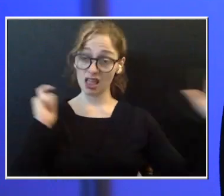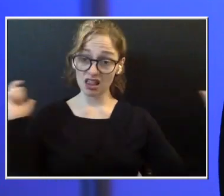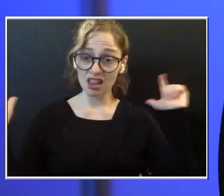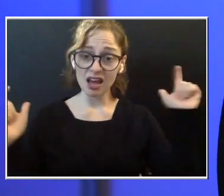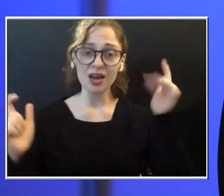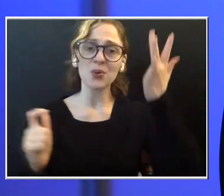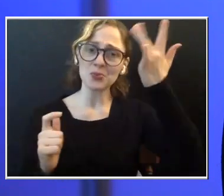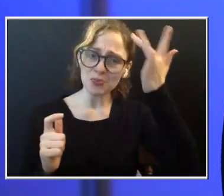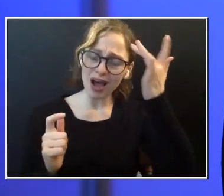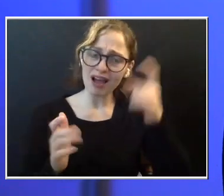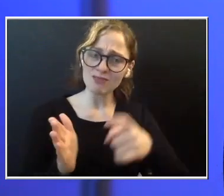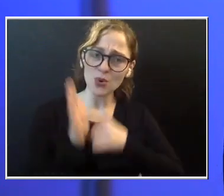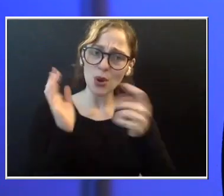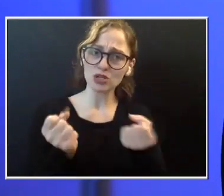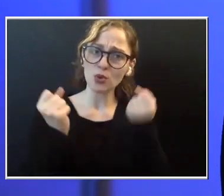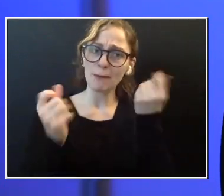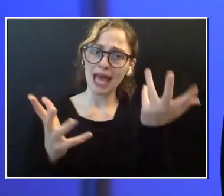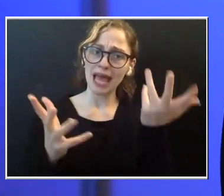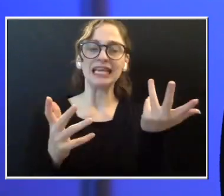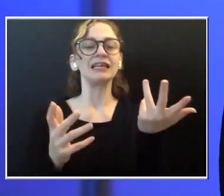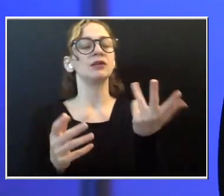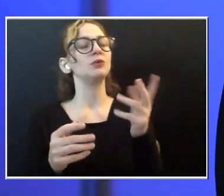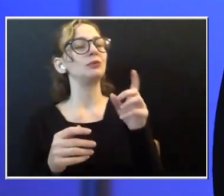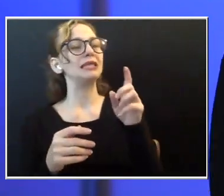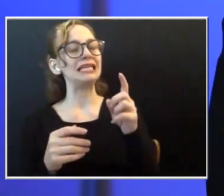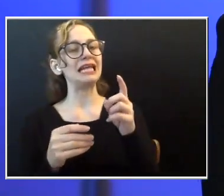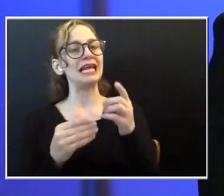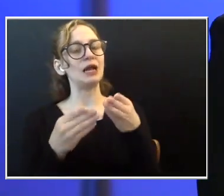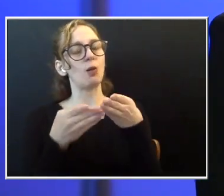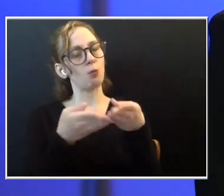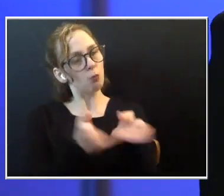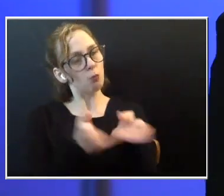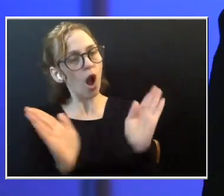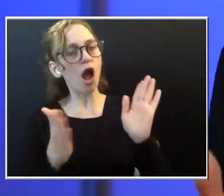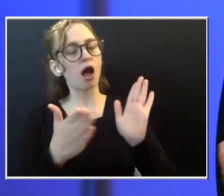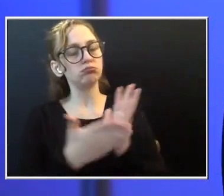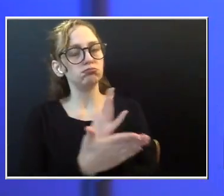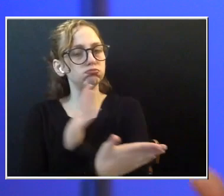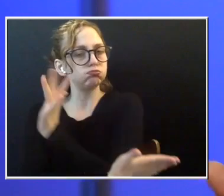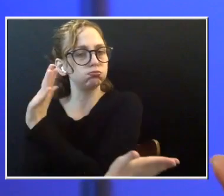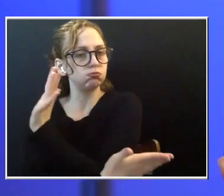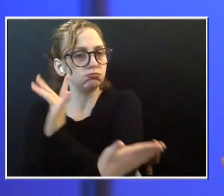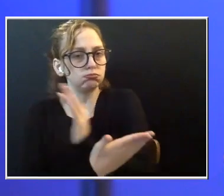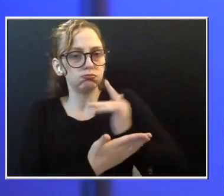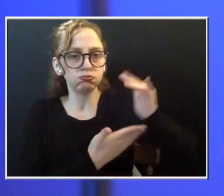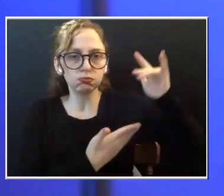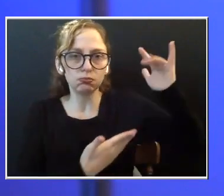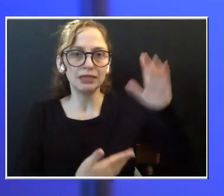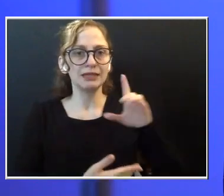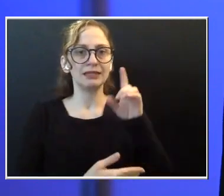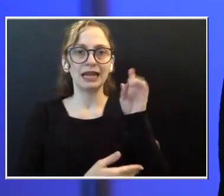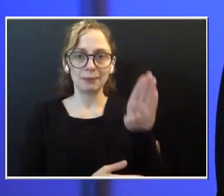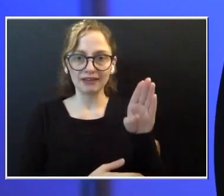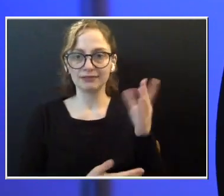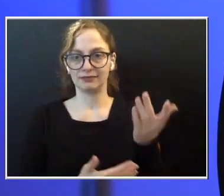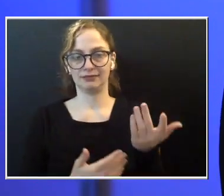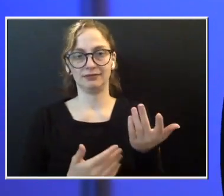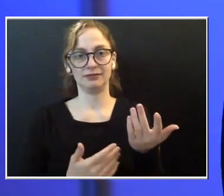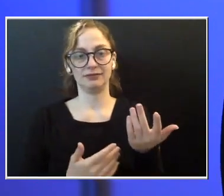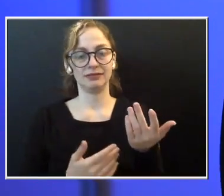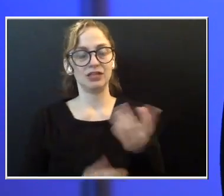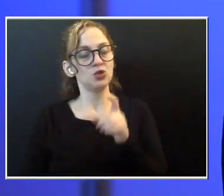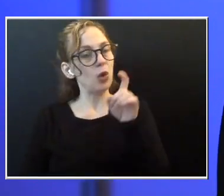to have a really broad database, particularly as we're looking at all of these diverse diverse populations. You have to have a